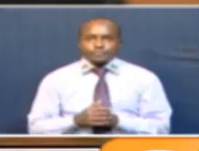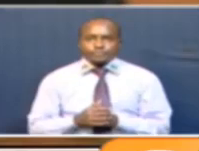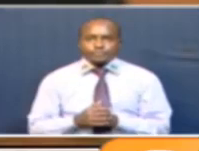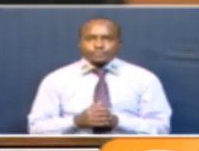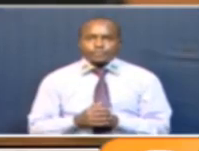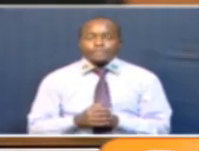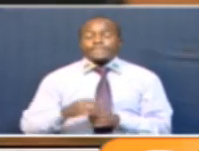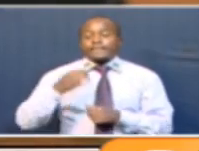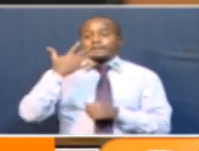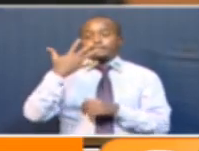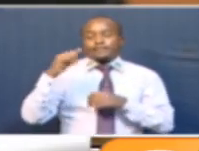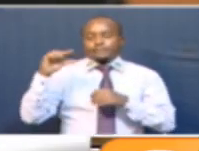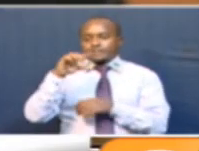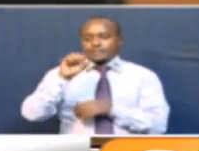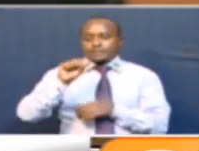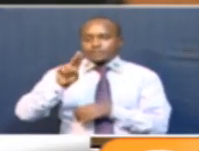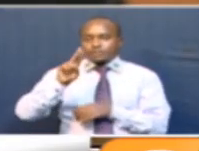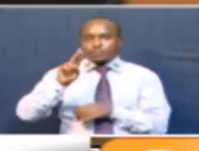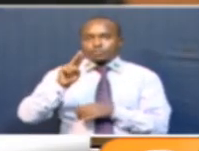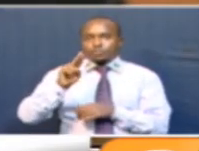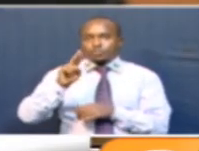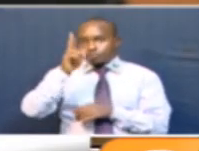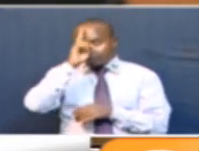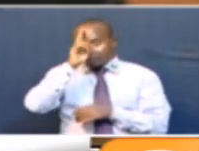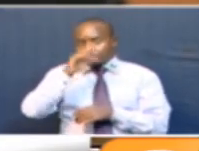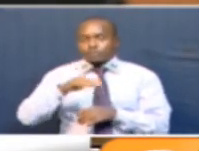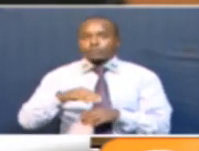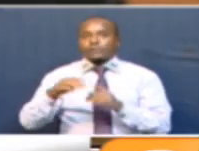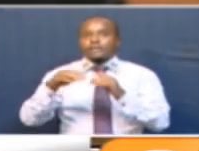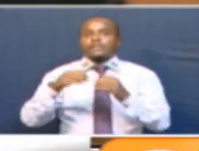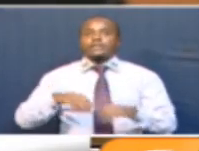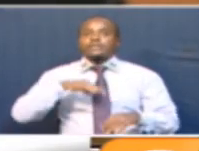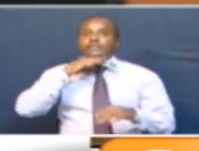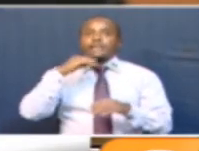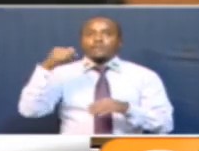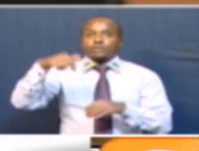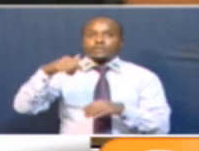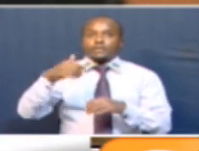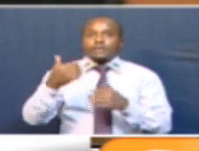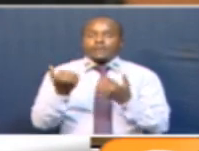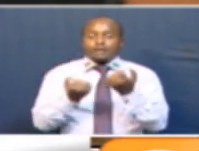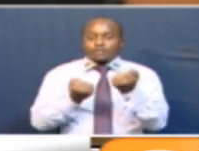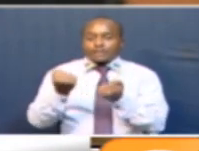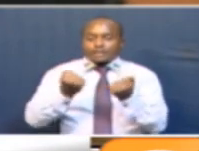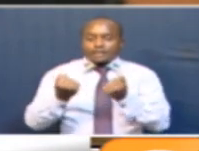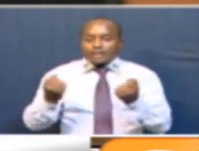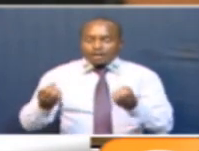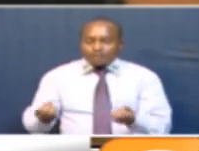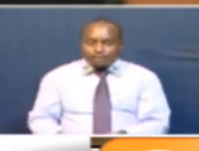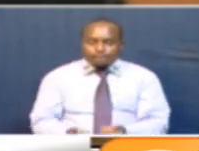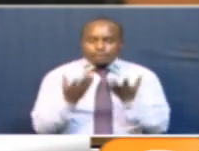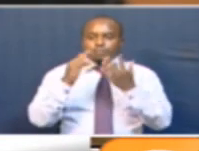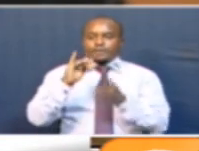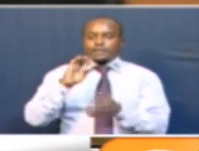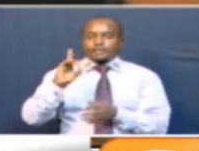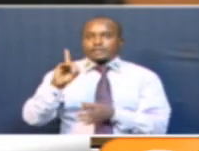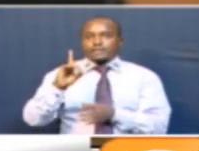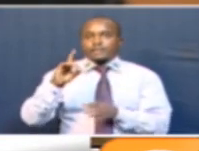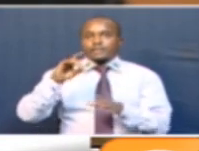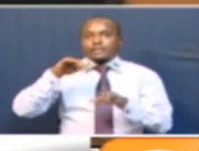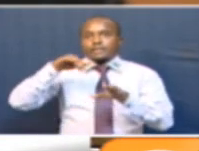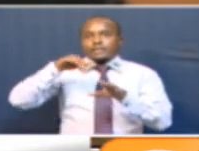Five GSU officers were killed early today after the vehicle they were traveling in ran over a bomb in Liboi, Garissa